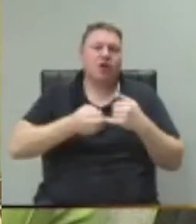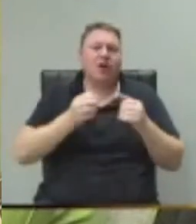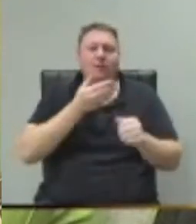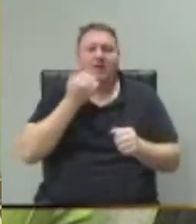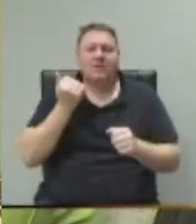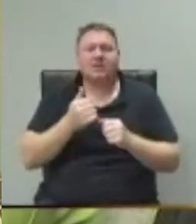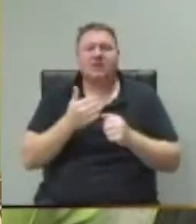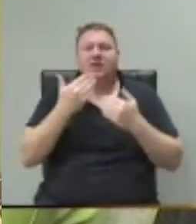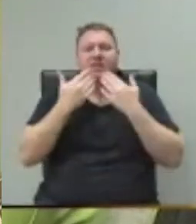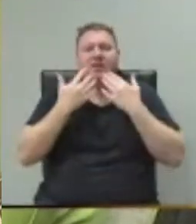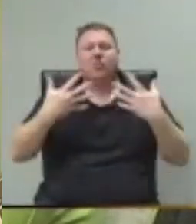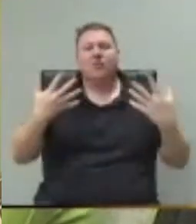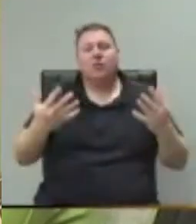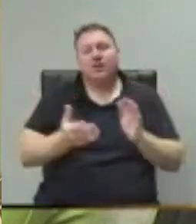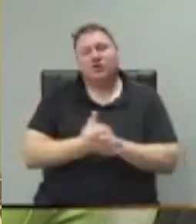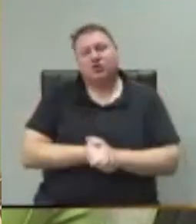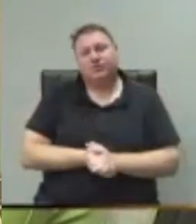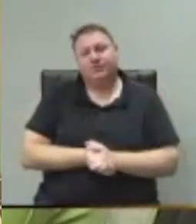very much.